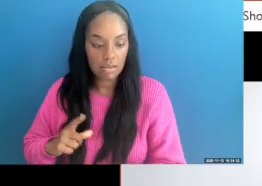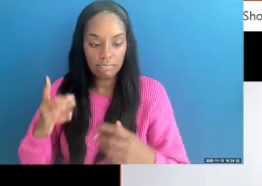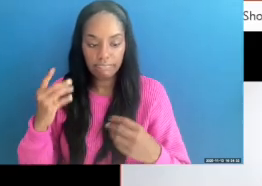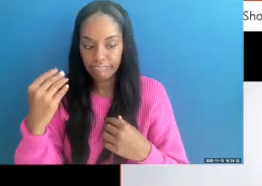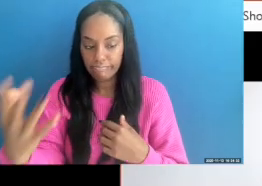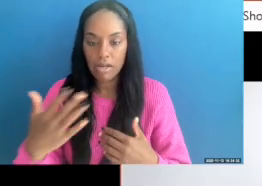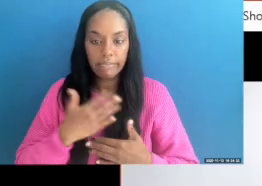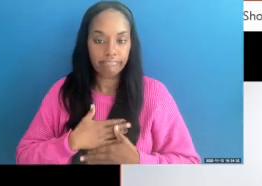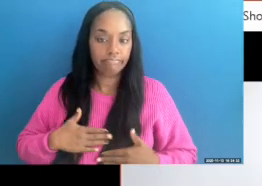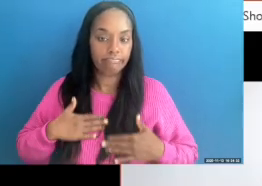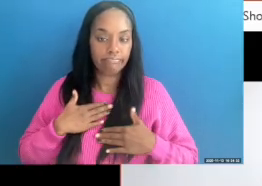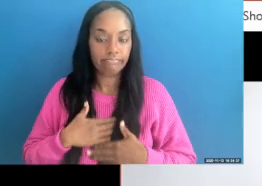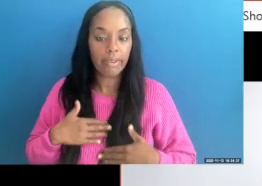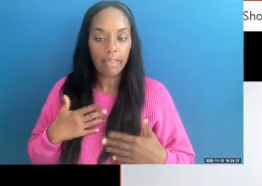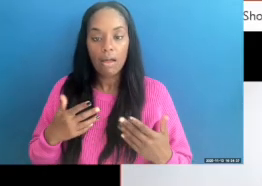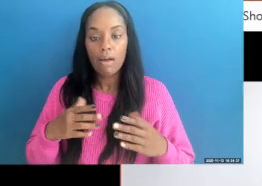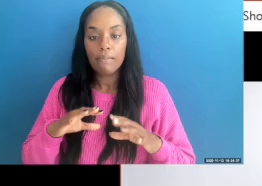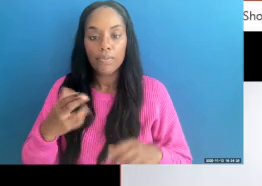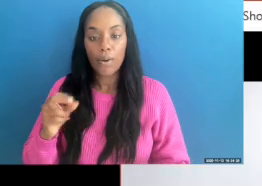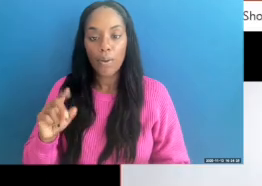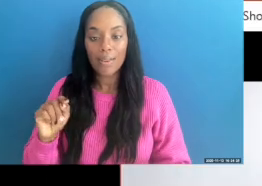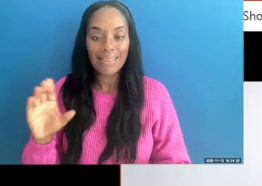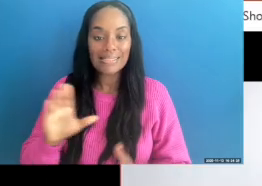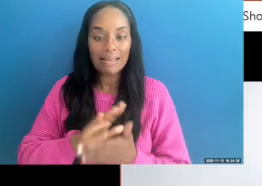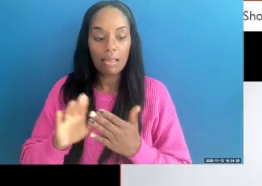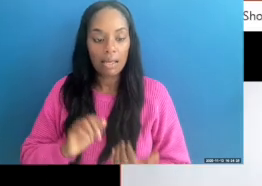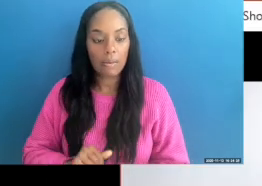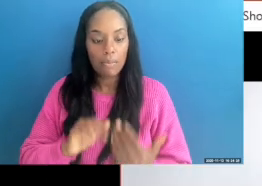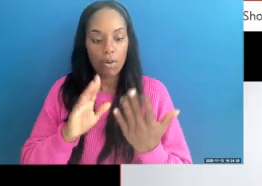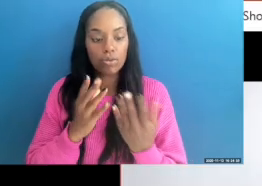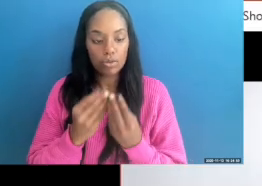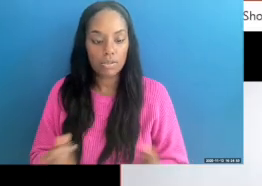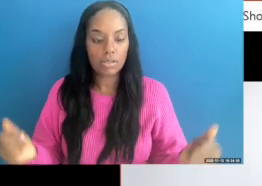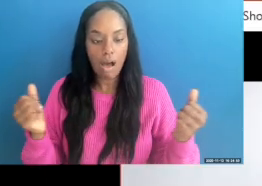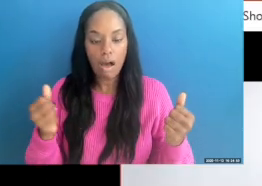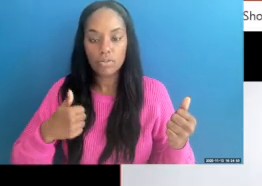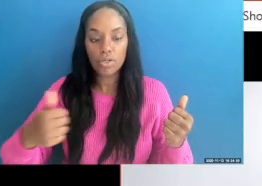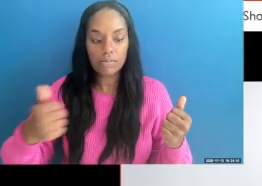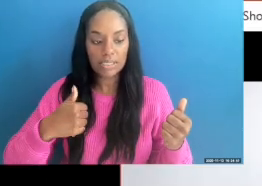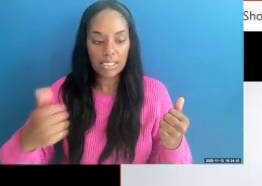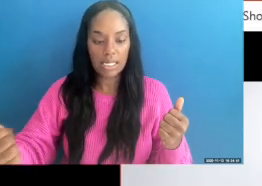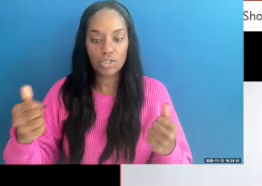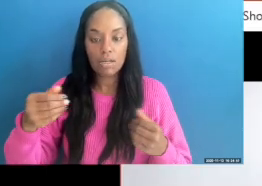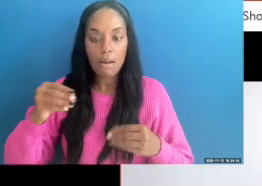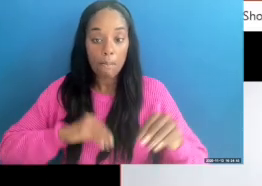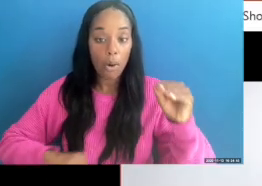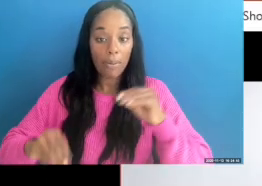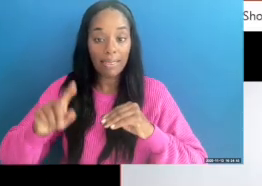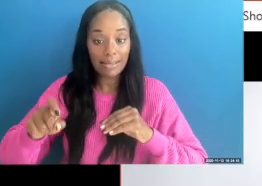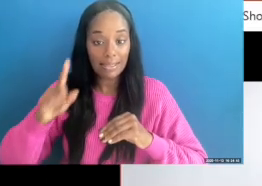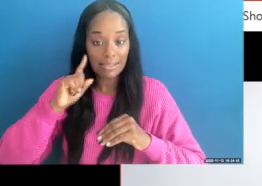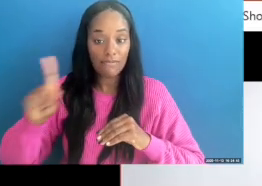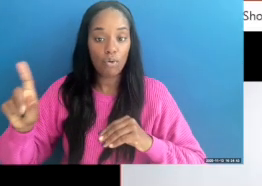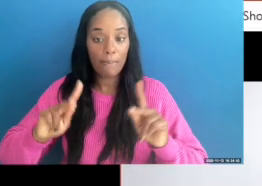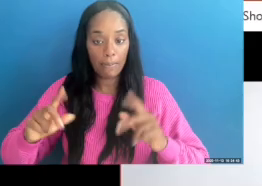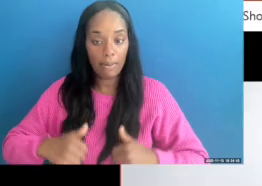the approach for a holistic approach toward solving the transportation and mobility needs of Californians. In